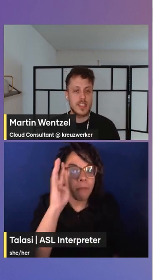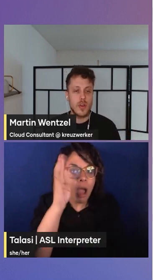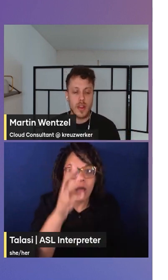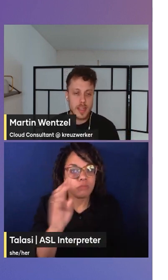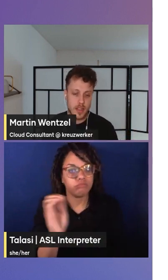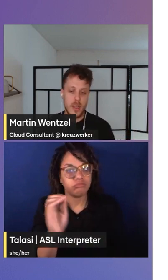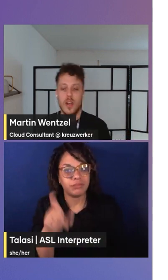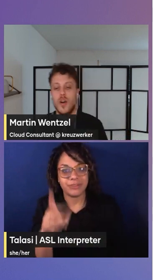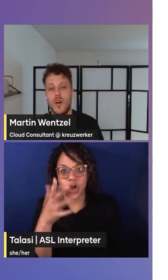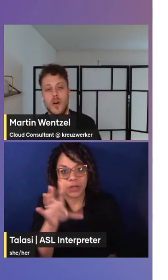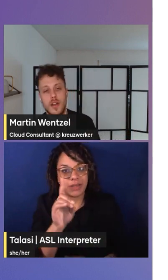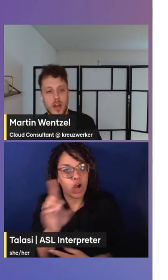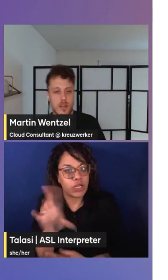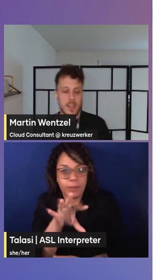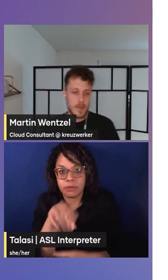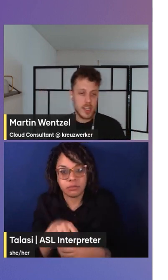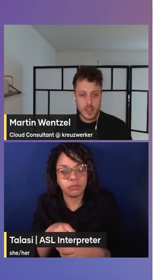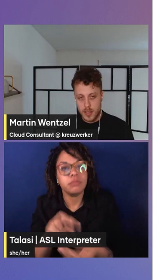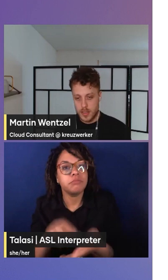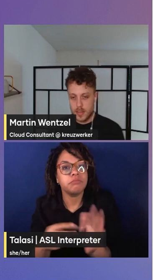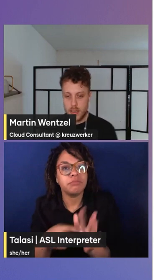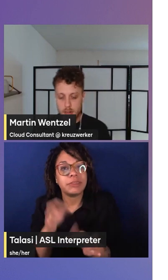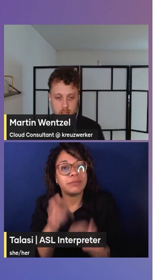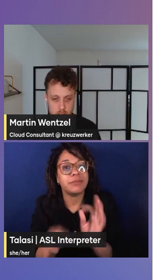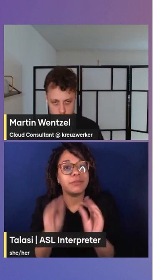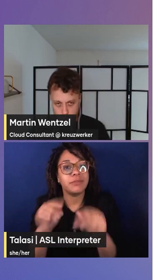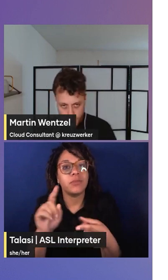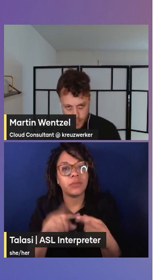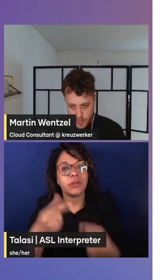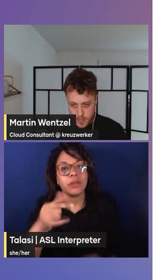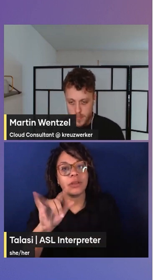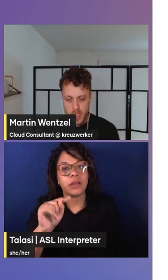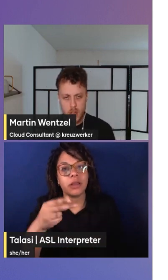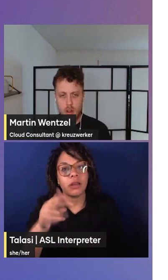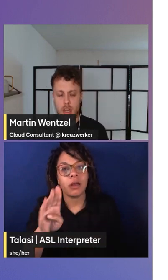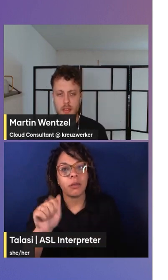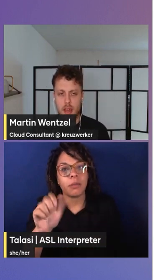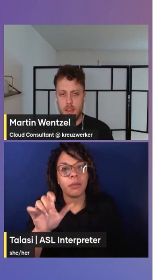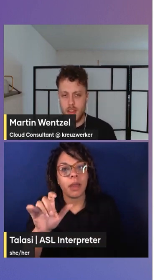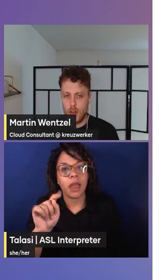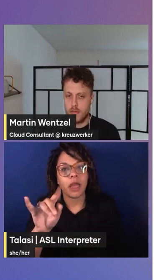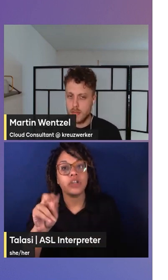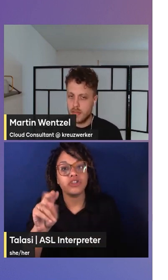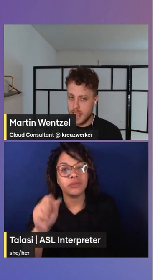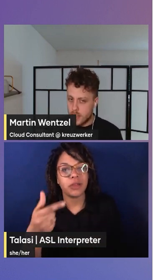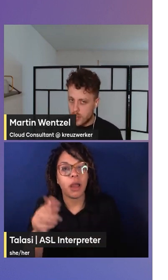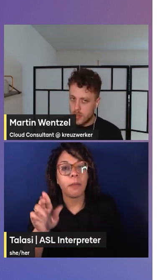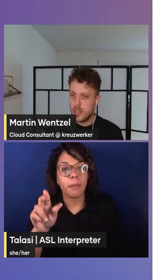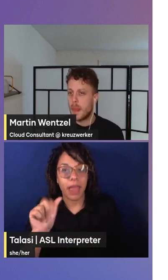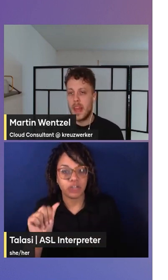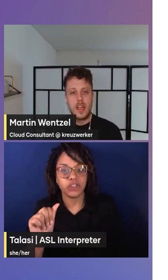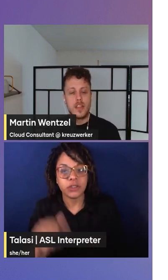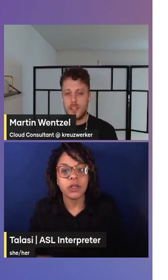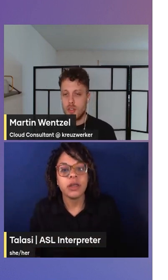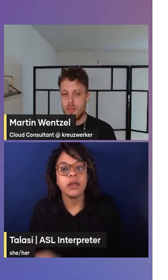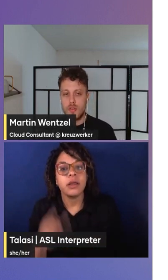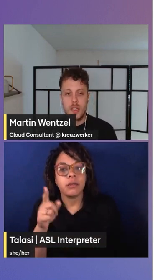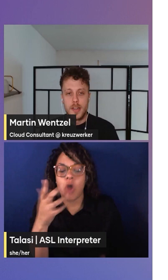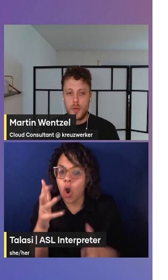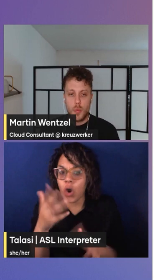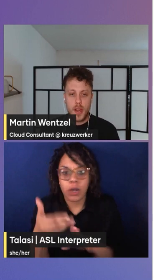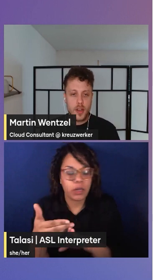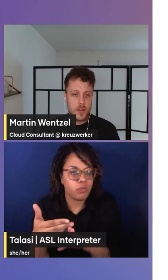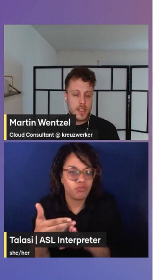simply install that on our GitHub Actions runners, and I think they're already pre-installed.